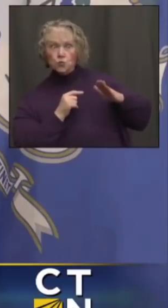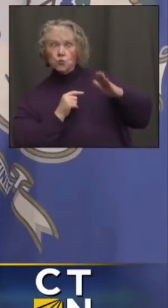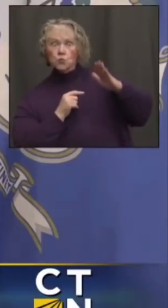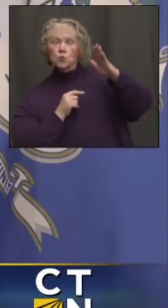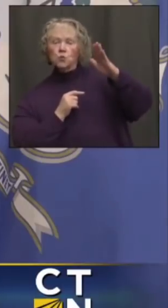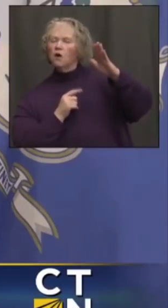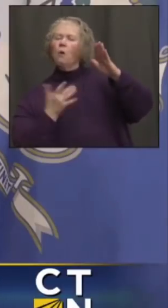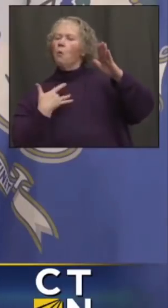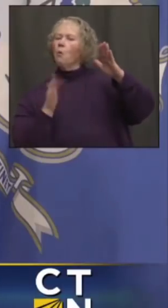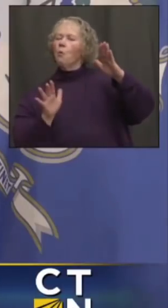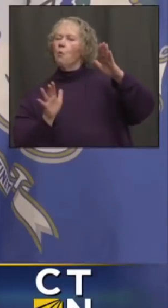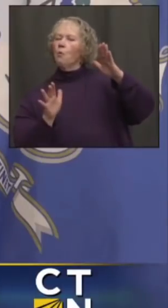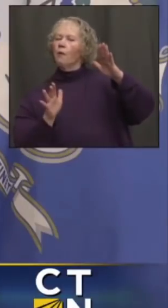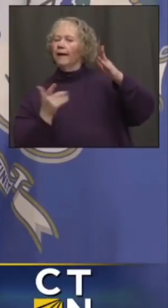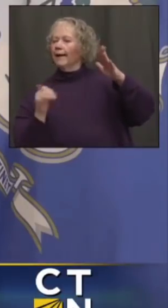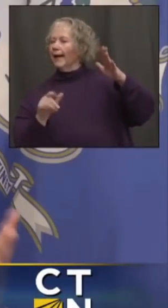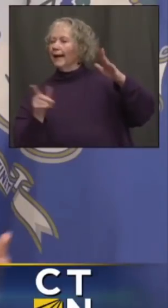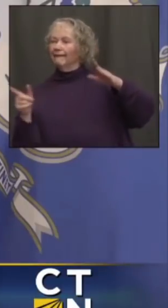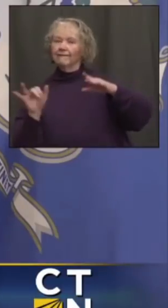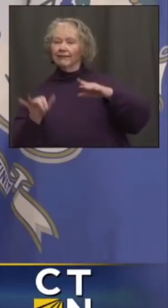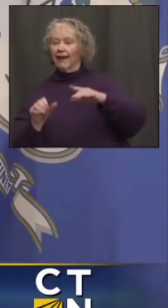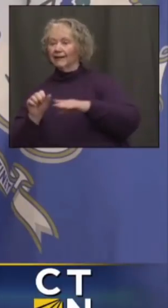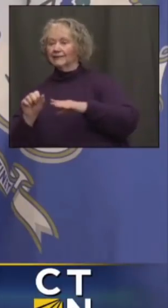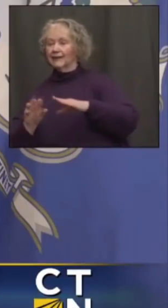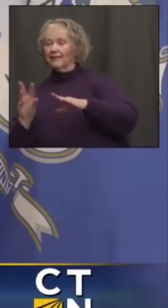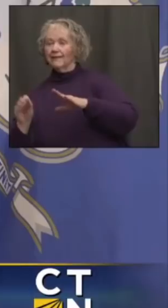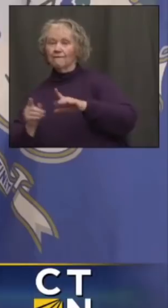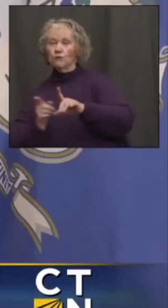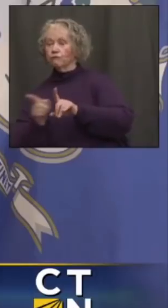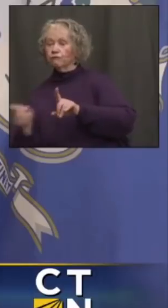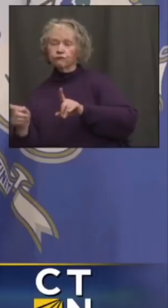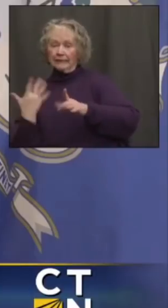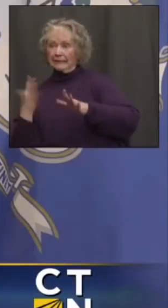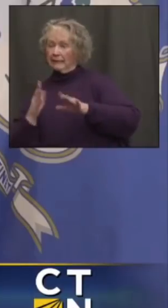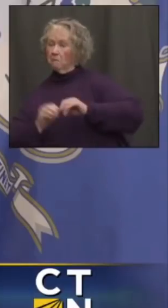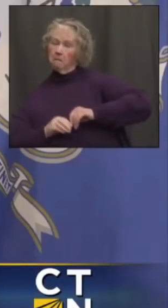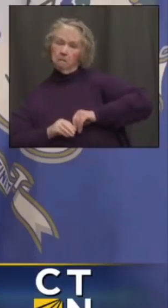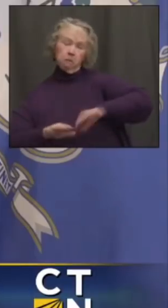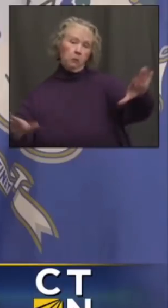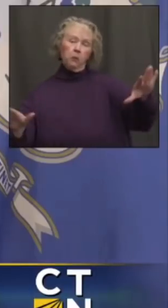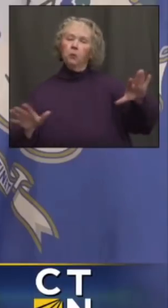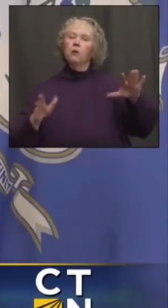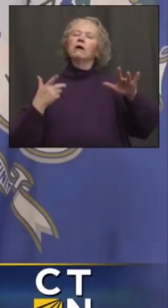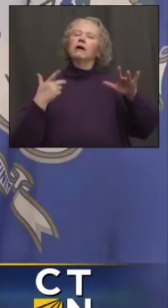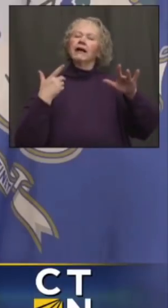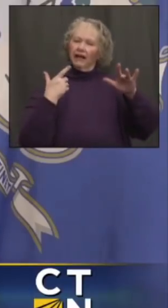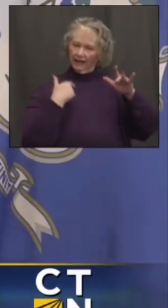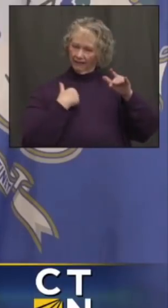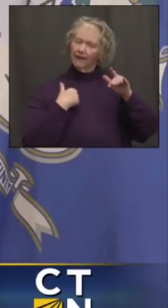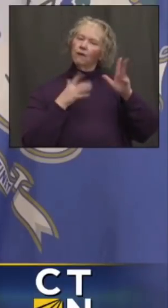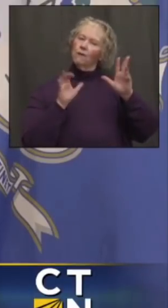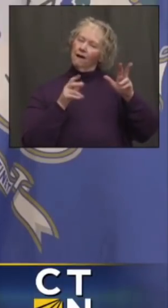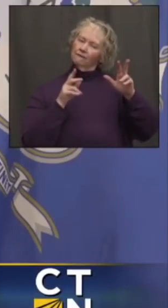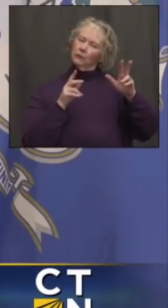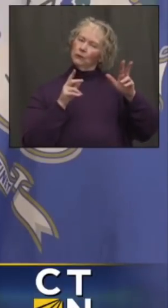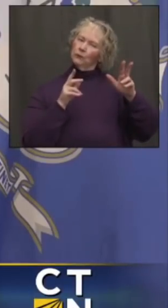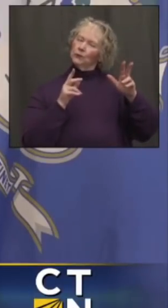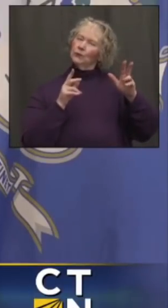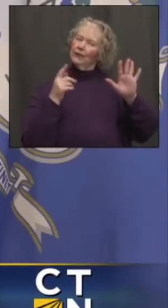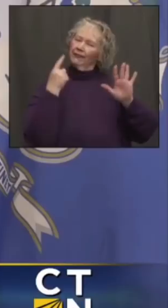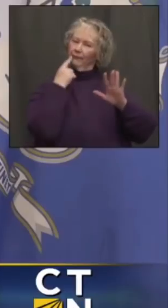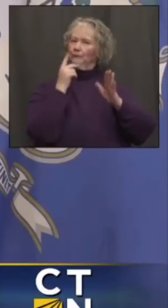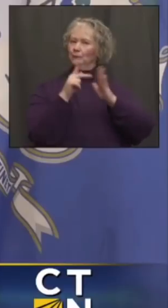capacity. And it's less that it's 1% or 3% or 6%, but I do look at the trend lines, as I said before. If I saw something